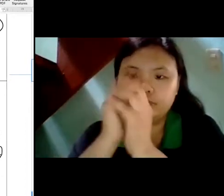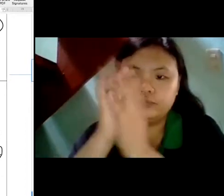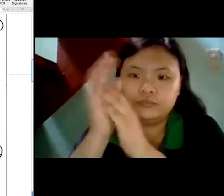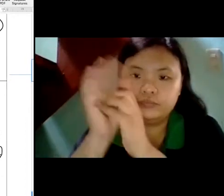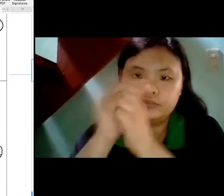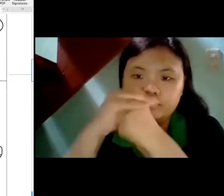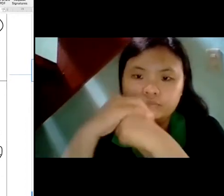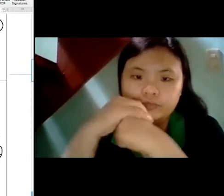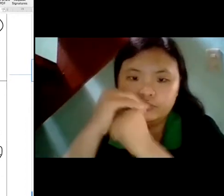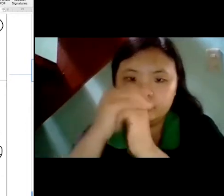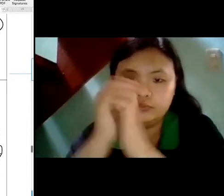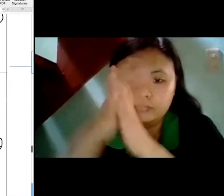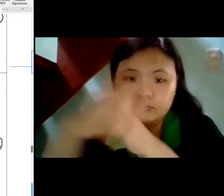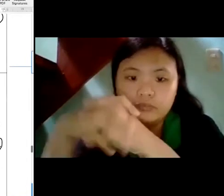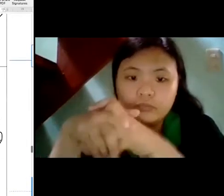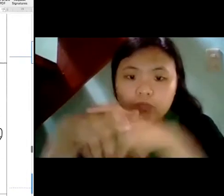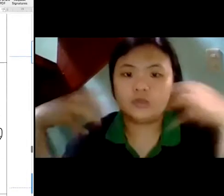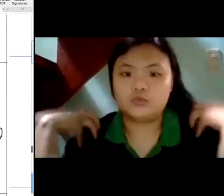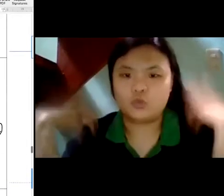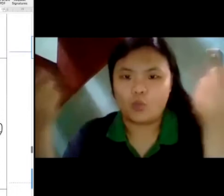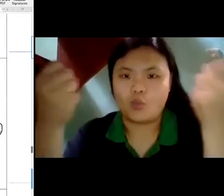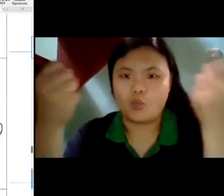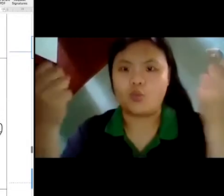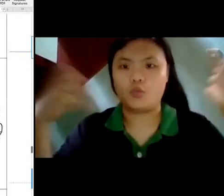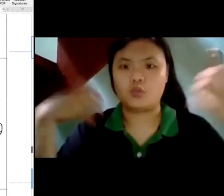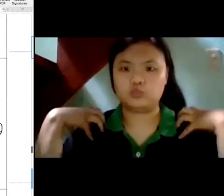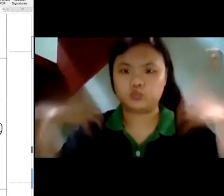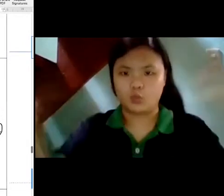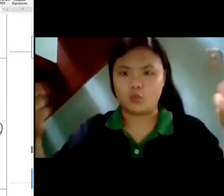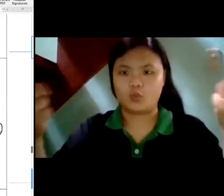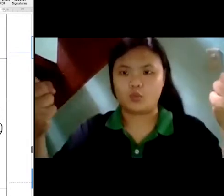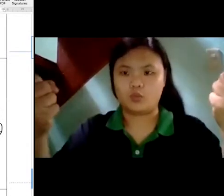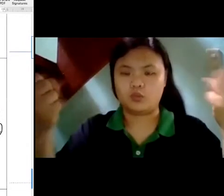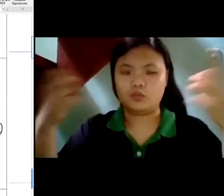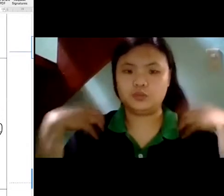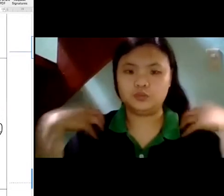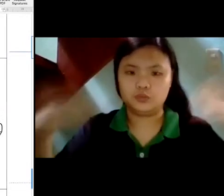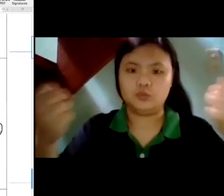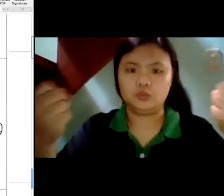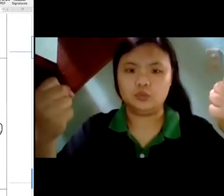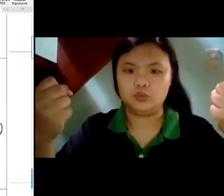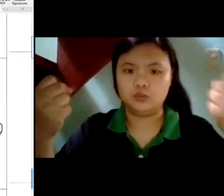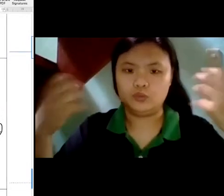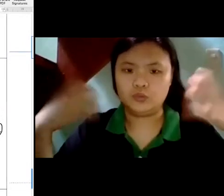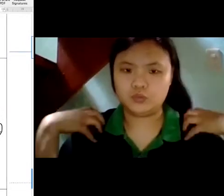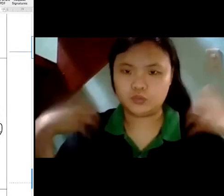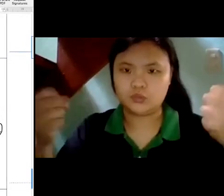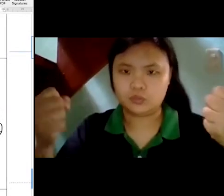Okay, why don't we take, let's see, take a break.